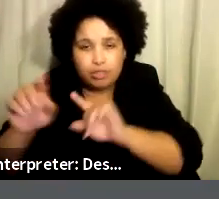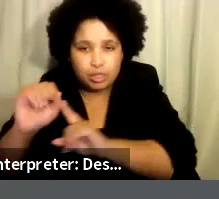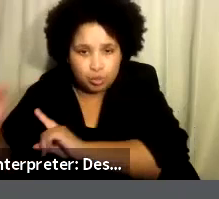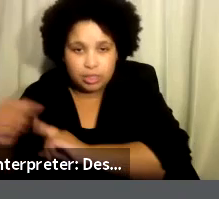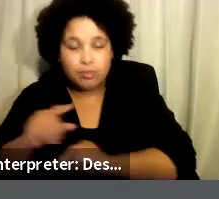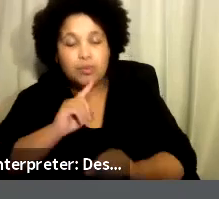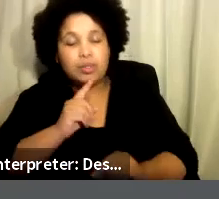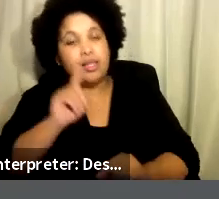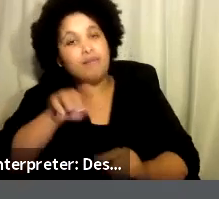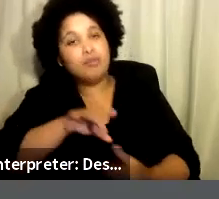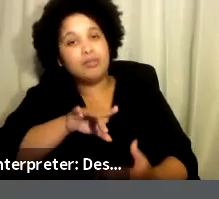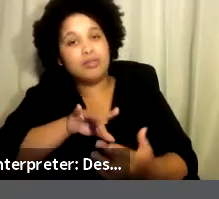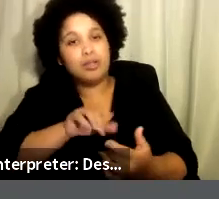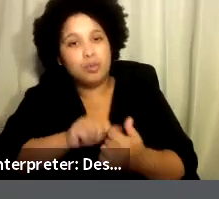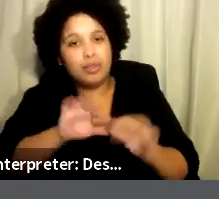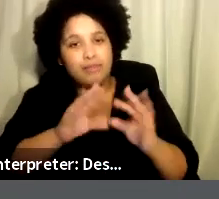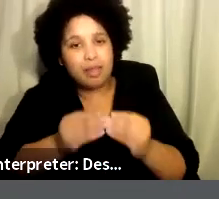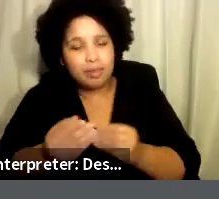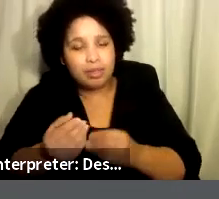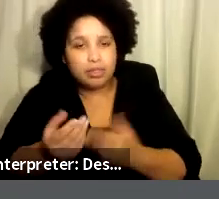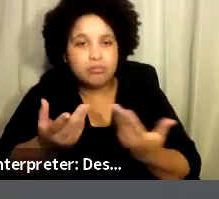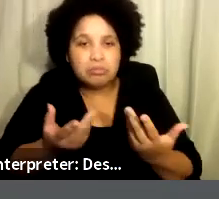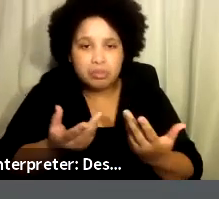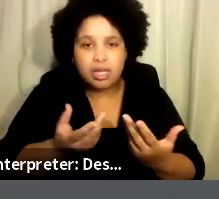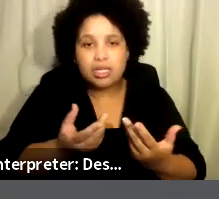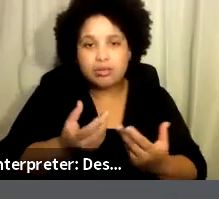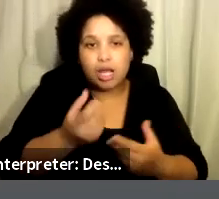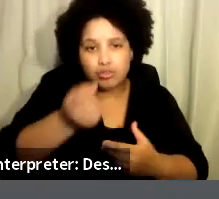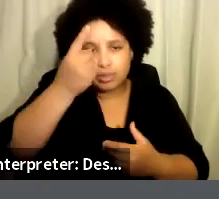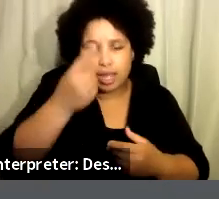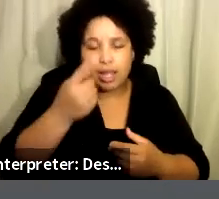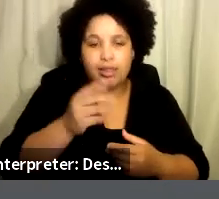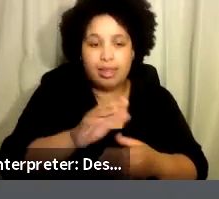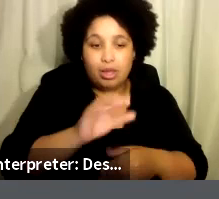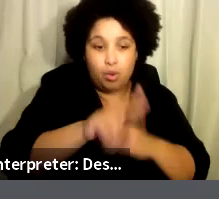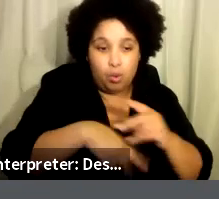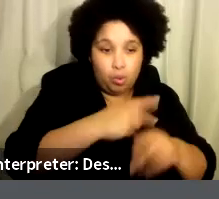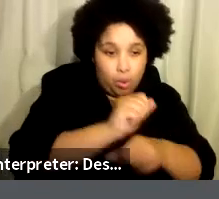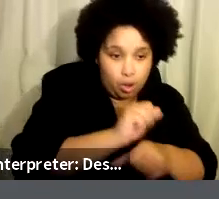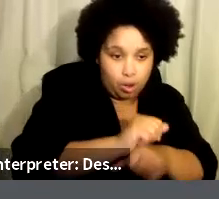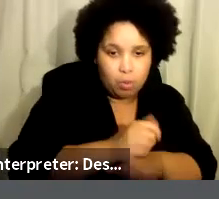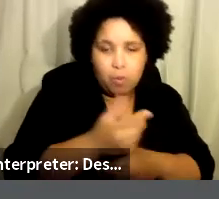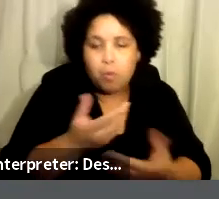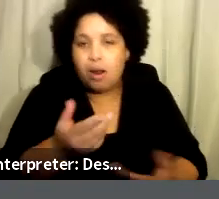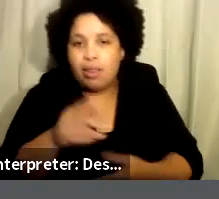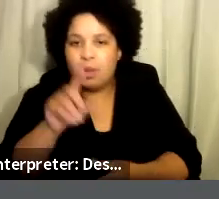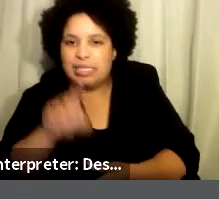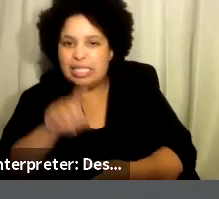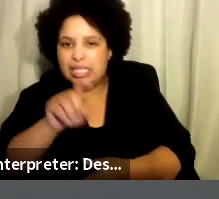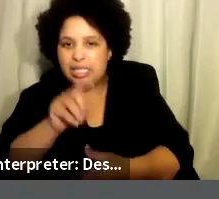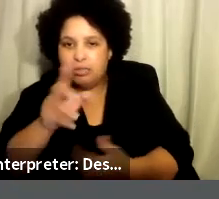what the nature of their work or their need is so that we can provide the appropriate form.